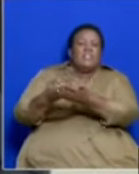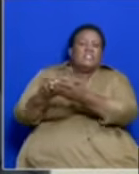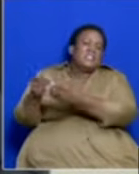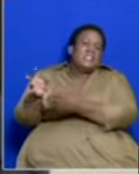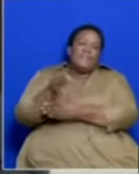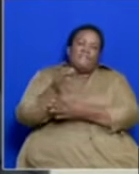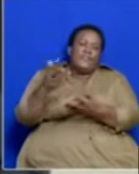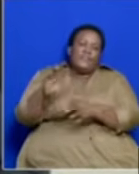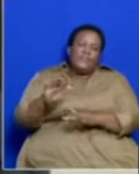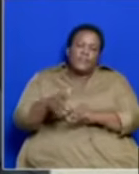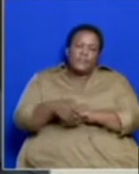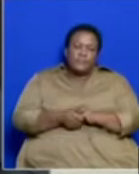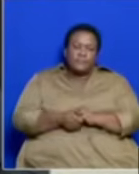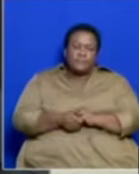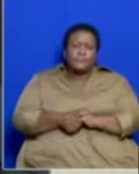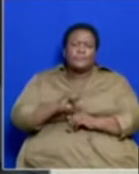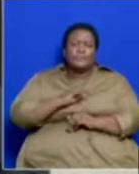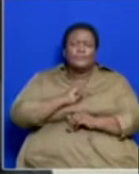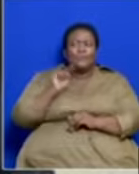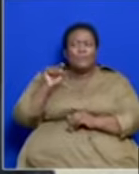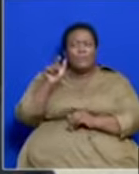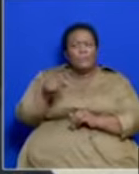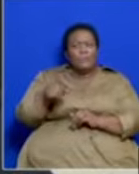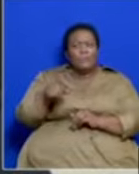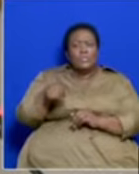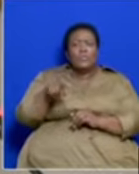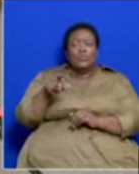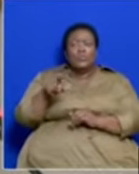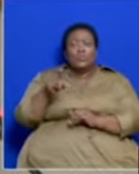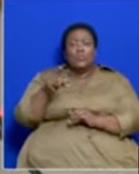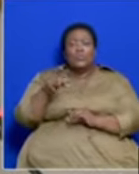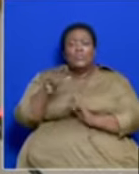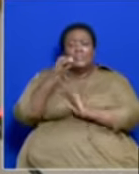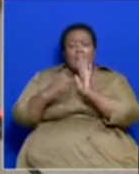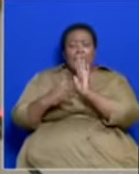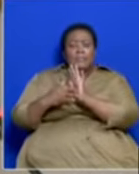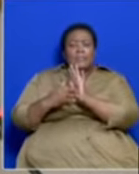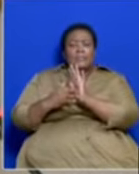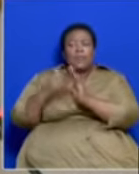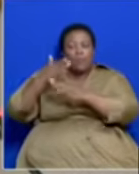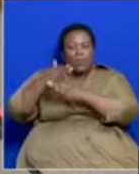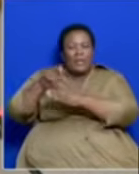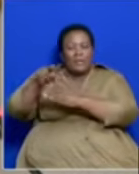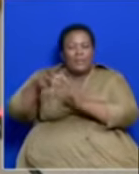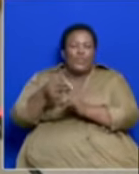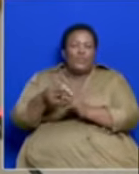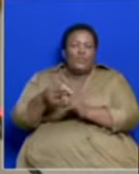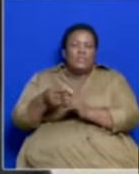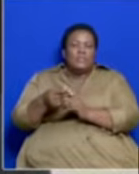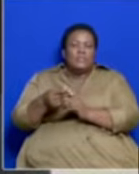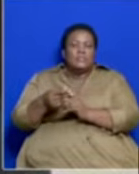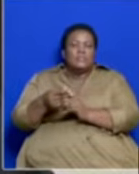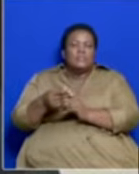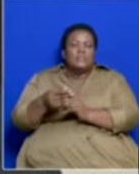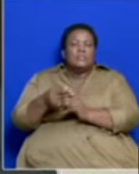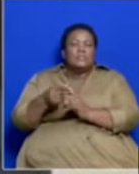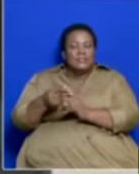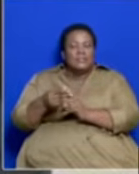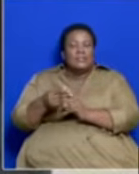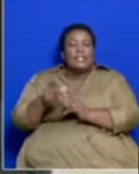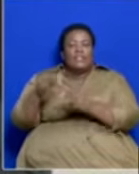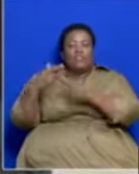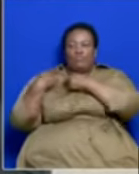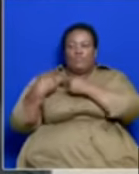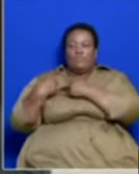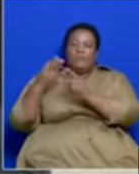this person who obtained this statement works in that unit, which takes disciplinary action against members. Because